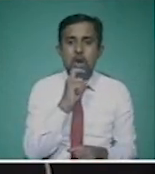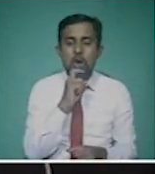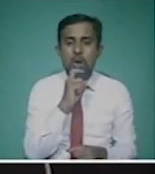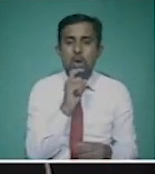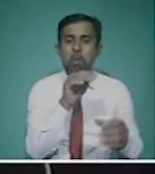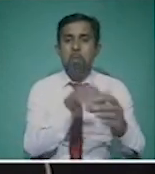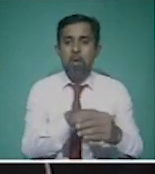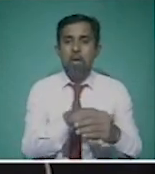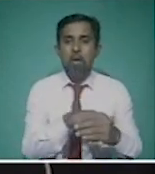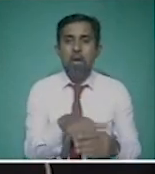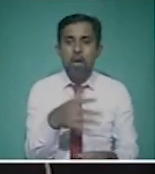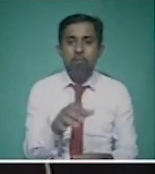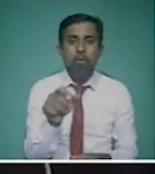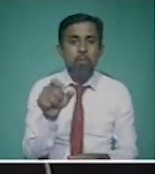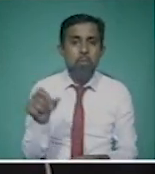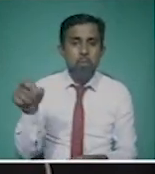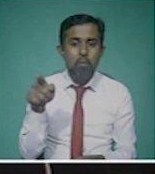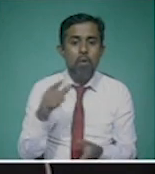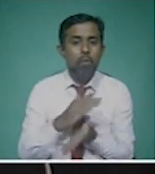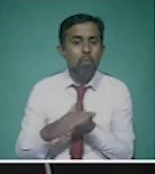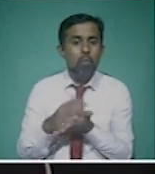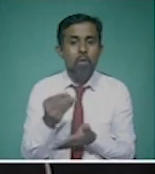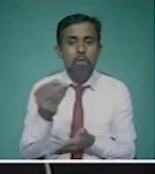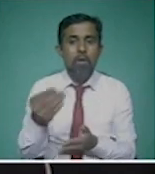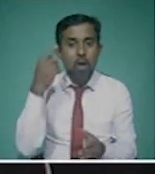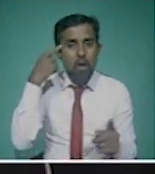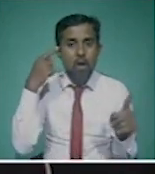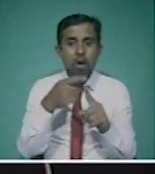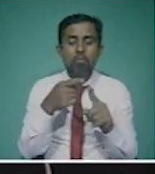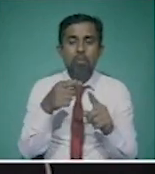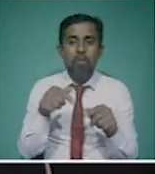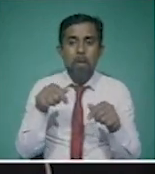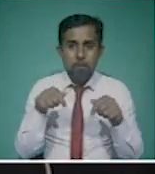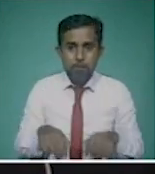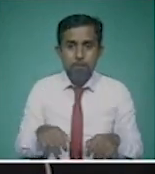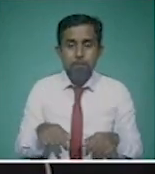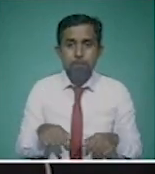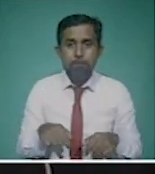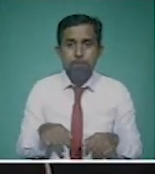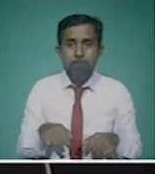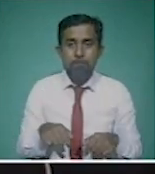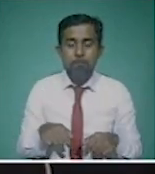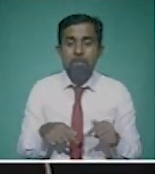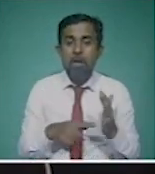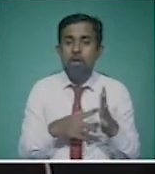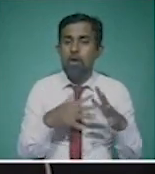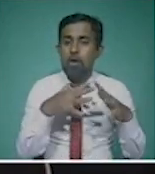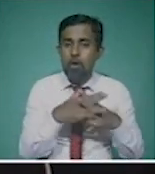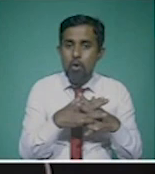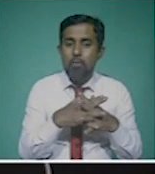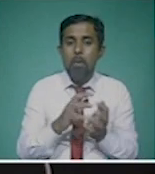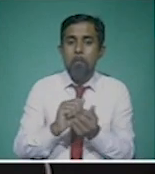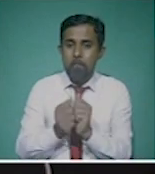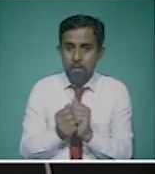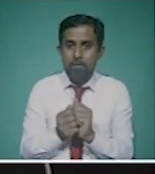be adopted in trying to have those premises recovered from those lessees who